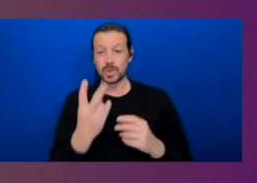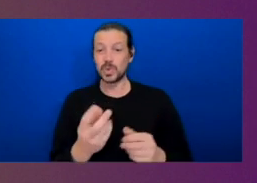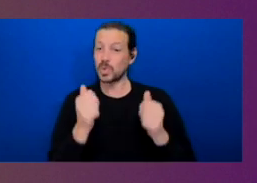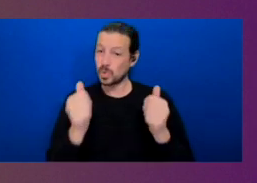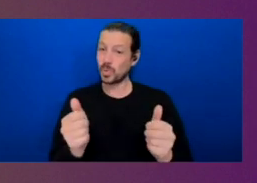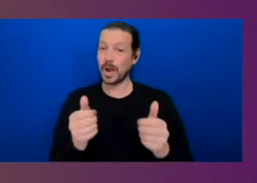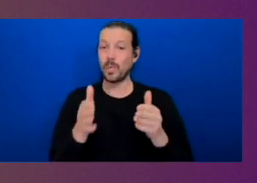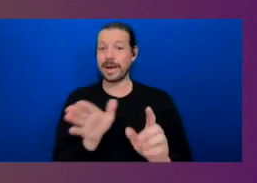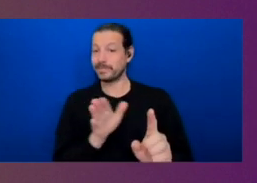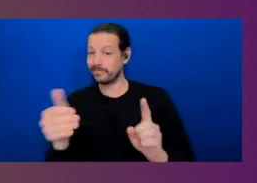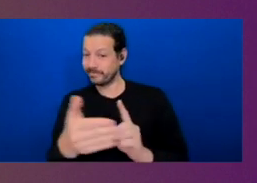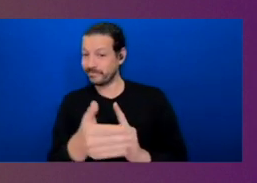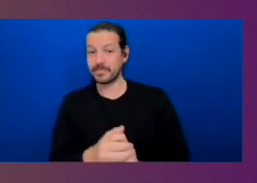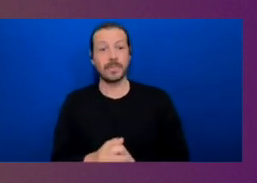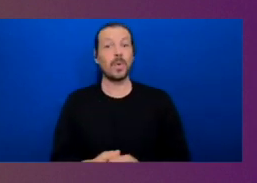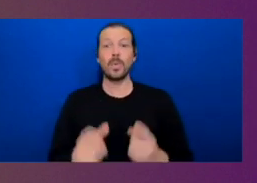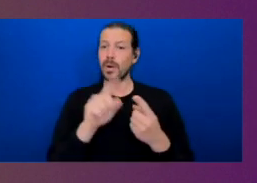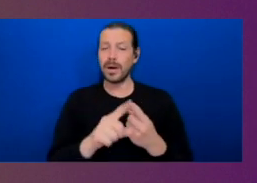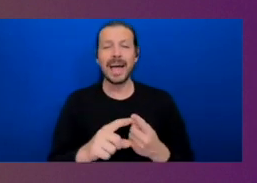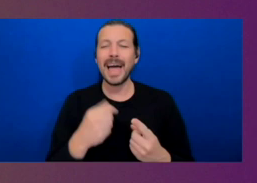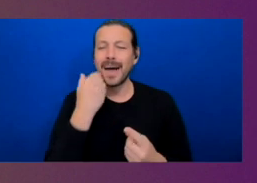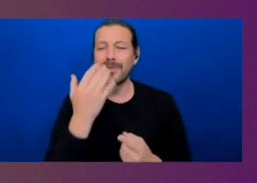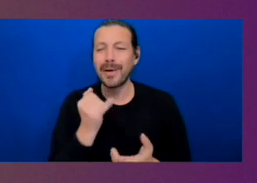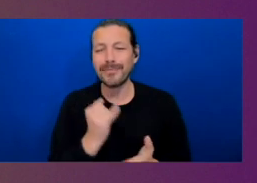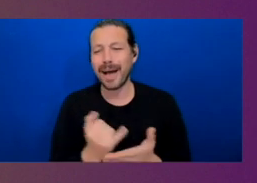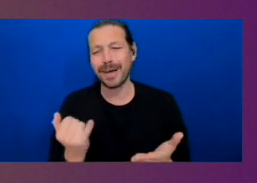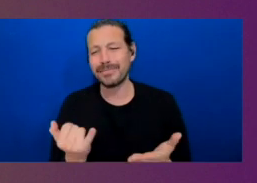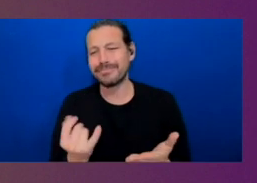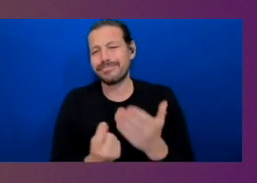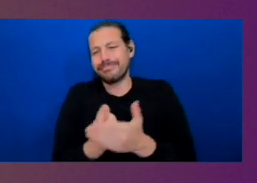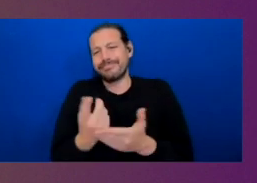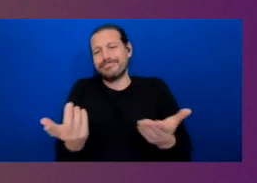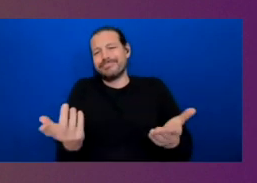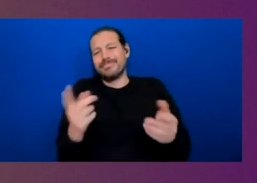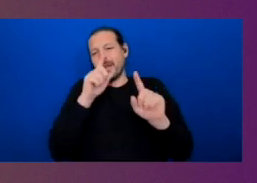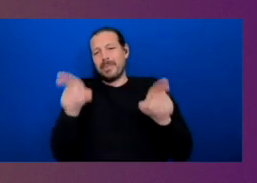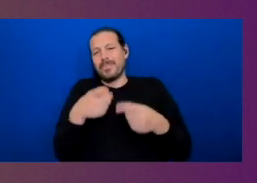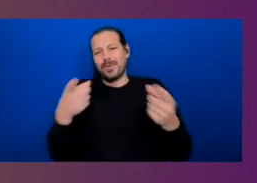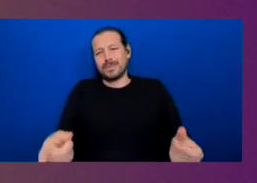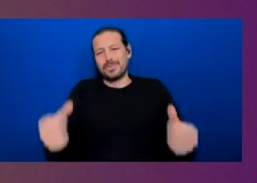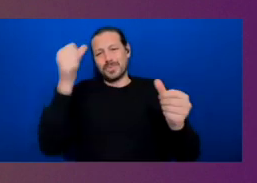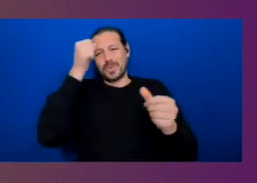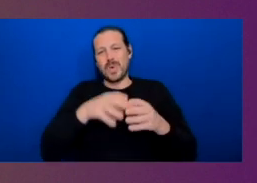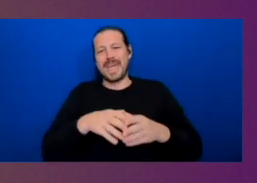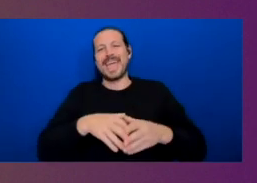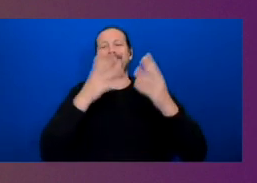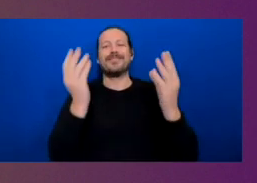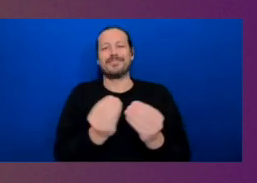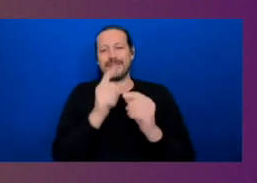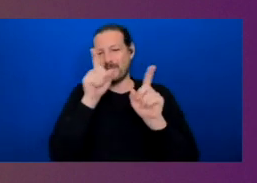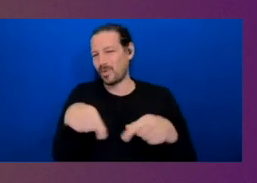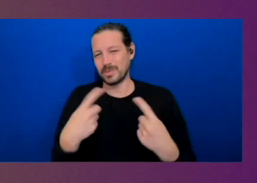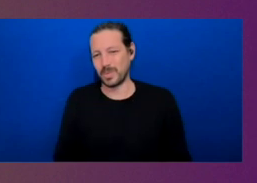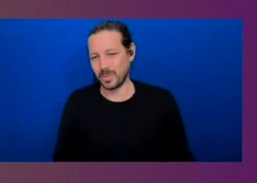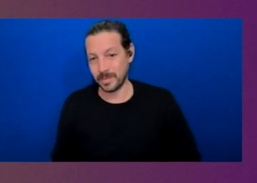firstly, everyone gets stuff wrong, and this is a world that you can never know everything. It's a journey and you never get off it, and actually that's